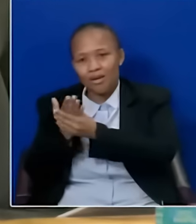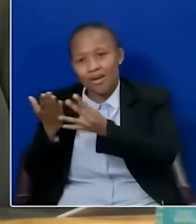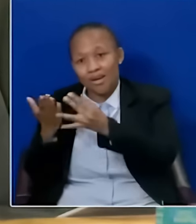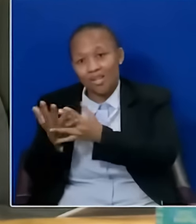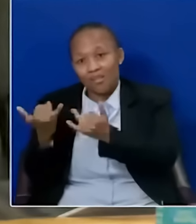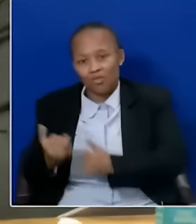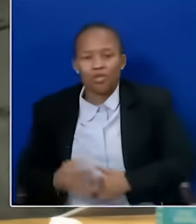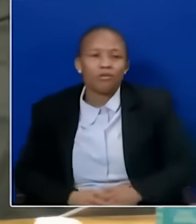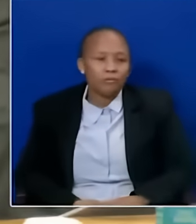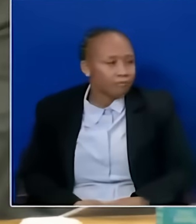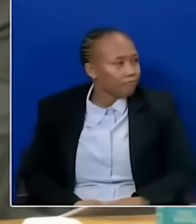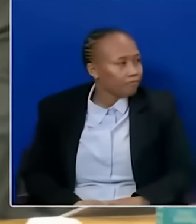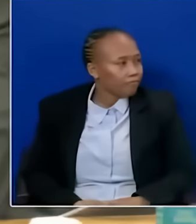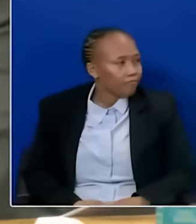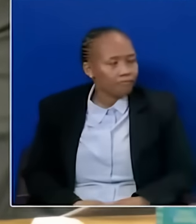Is there